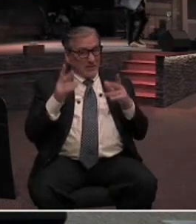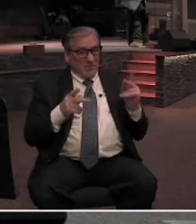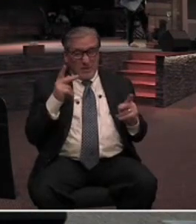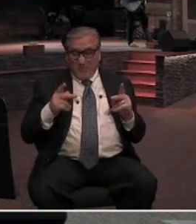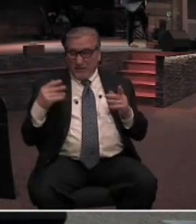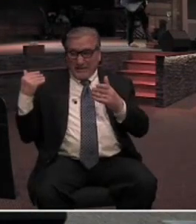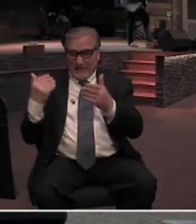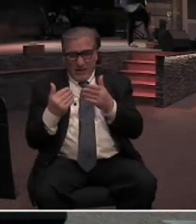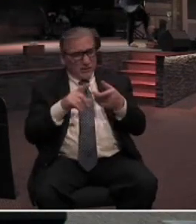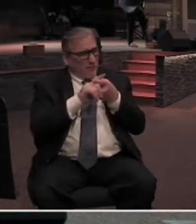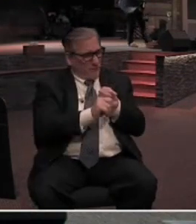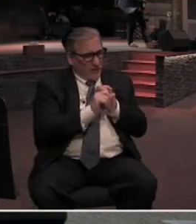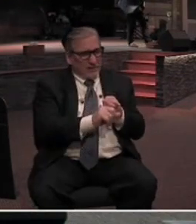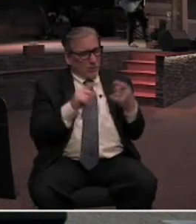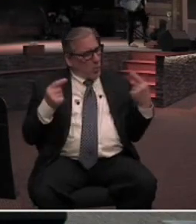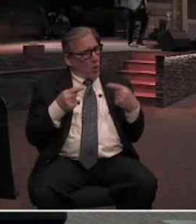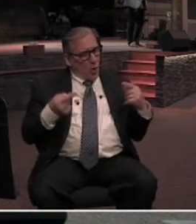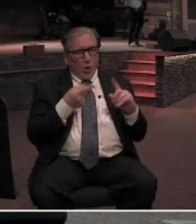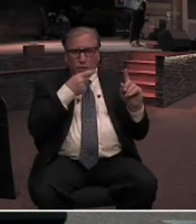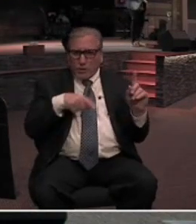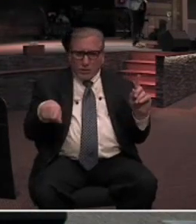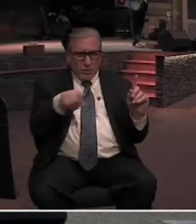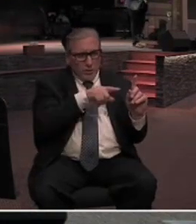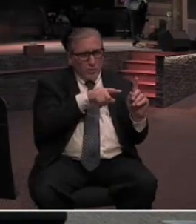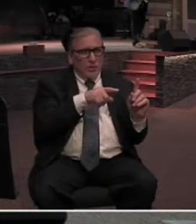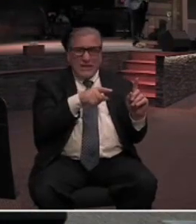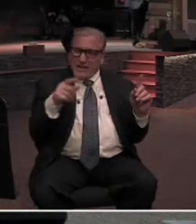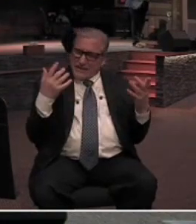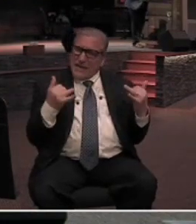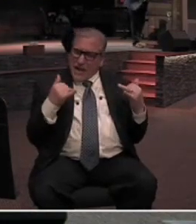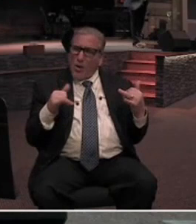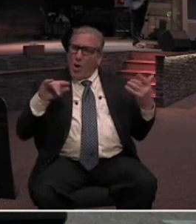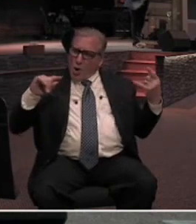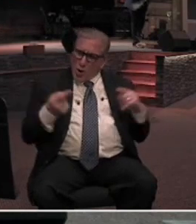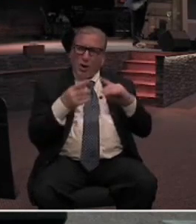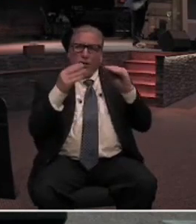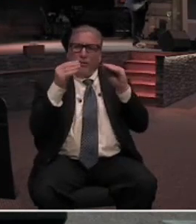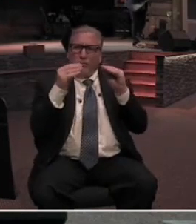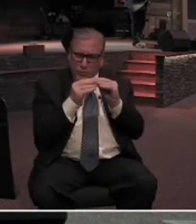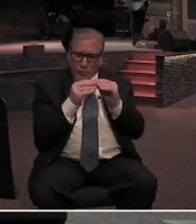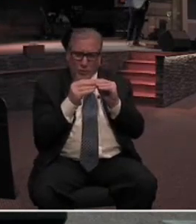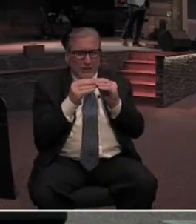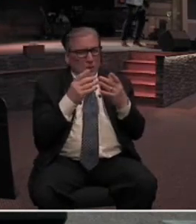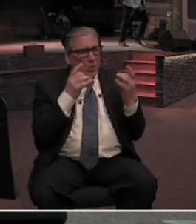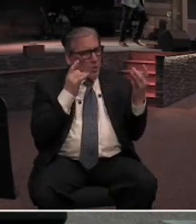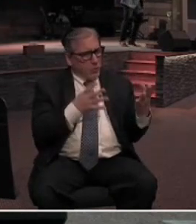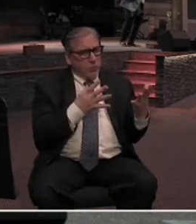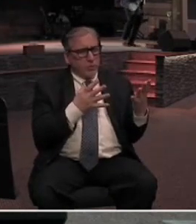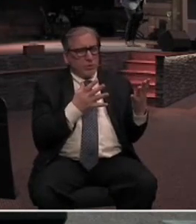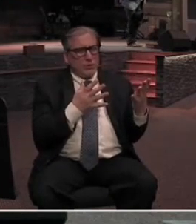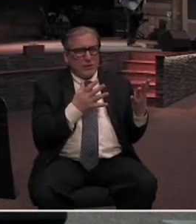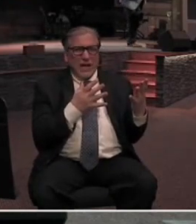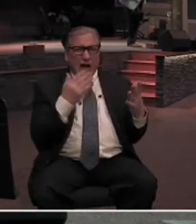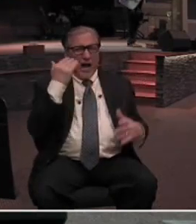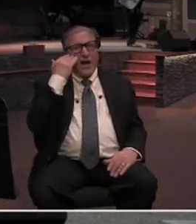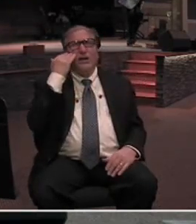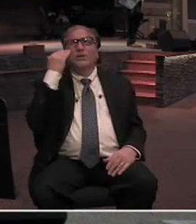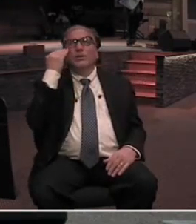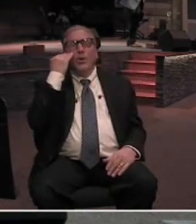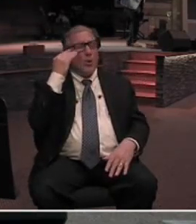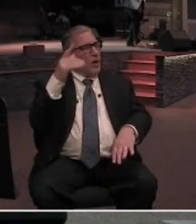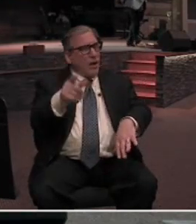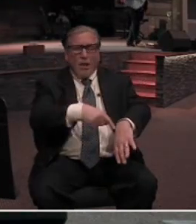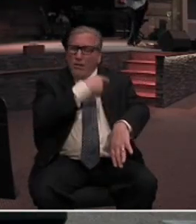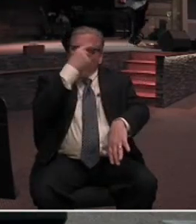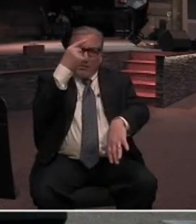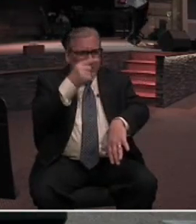There was some injury from those you trusted, and you are hurting very, very badly. I know it's been a long time